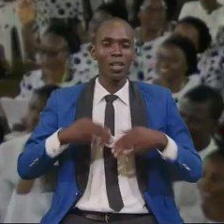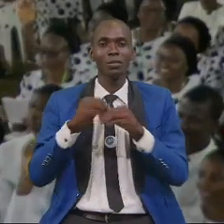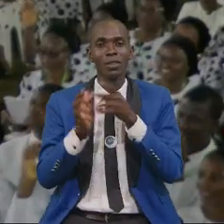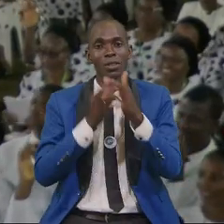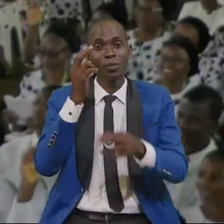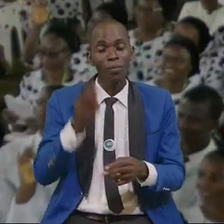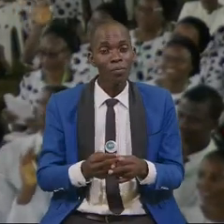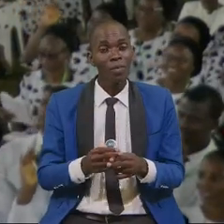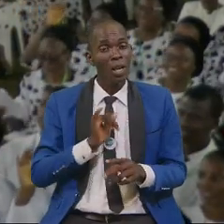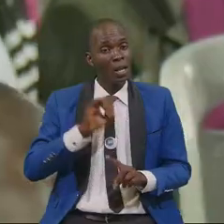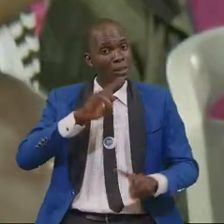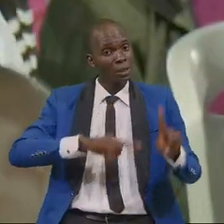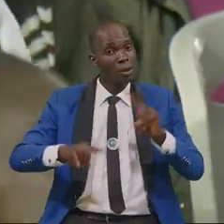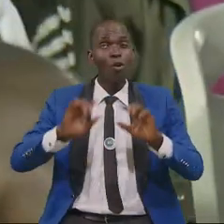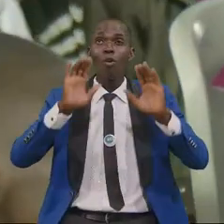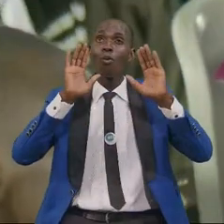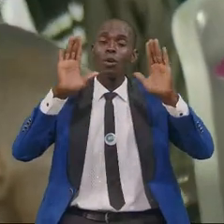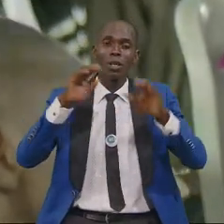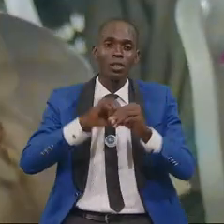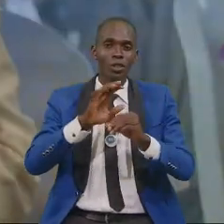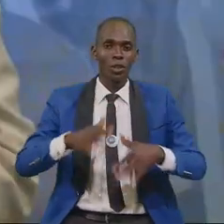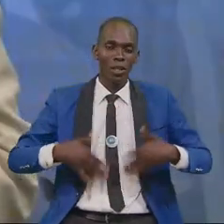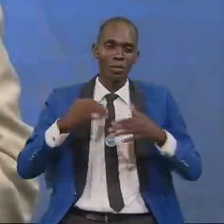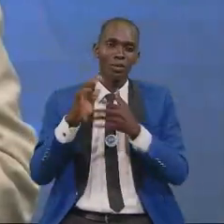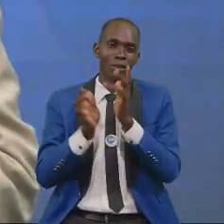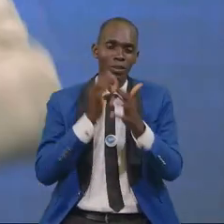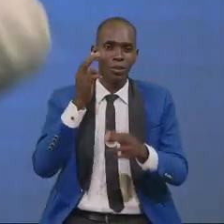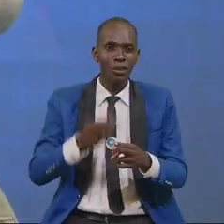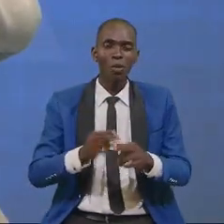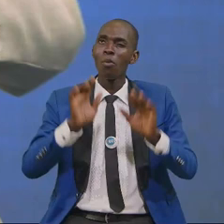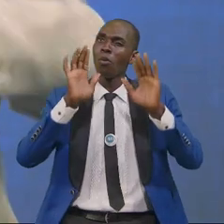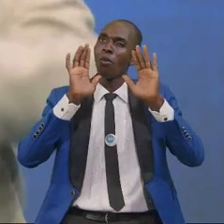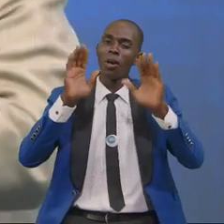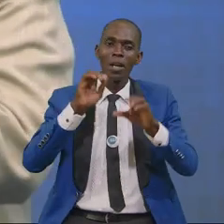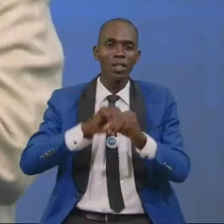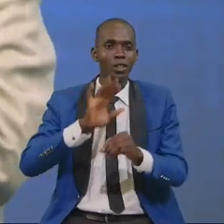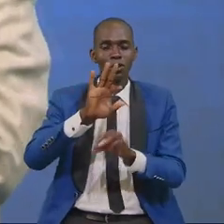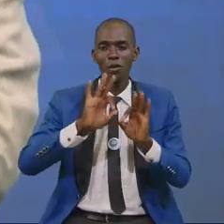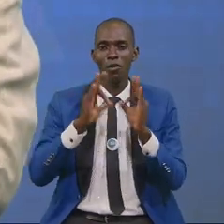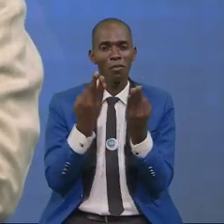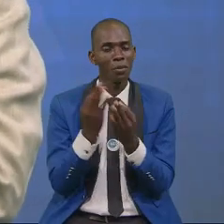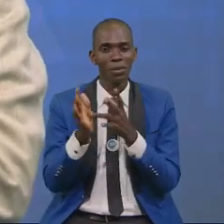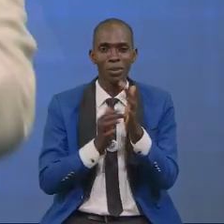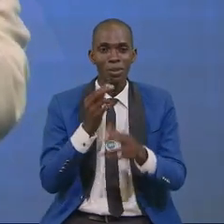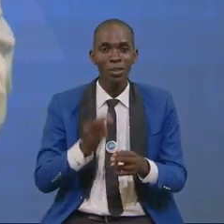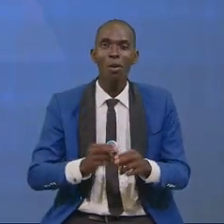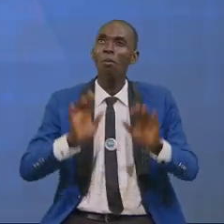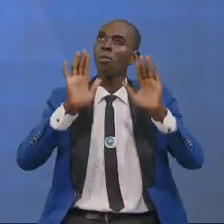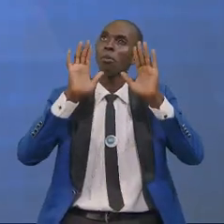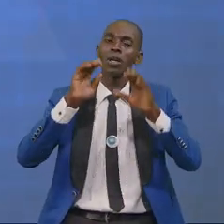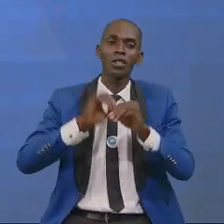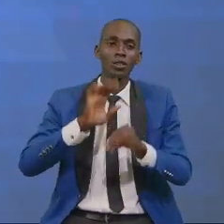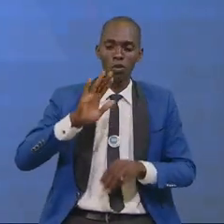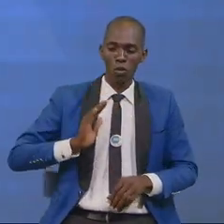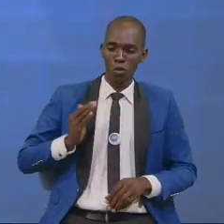said wonders in your life, wonders in your family, wonders in your soul and in your spirit.